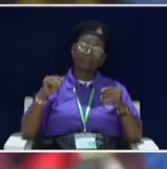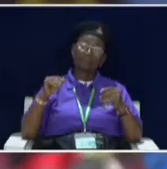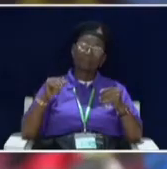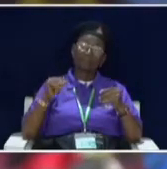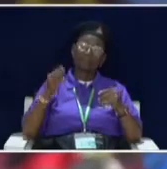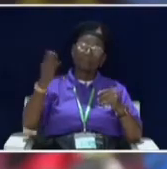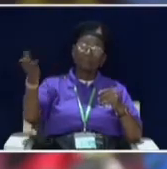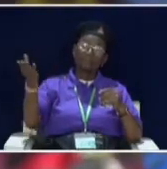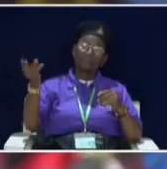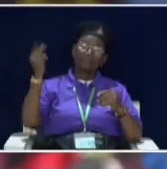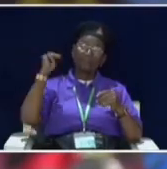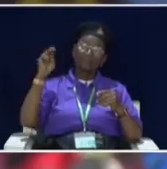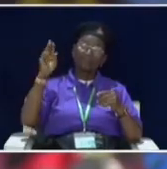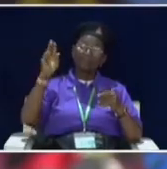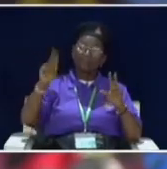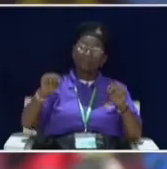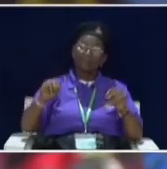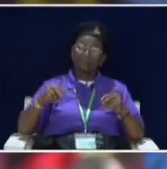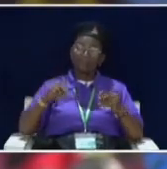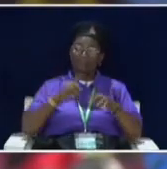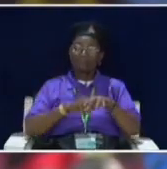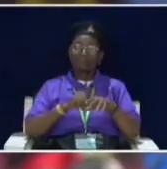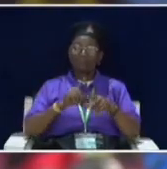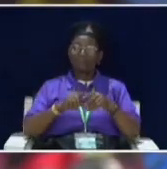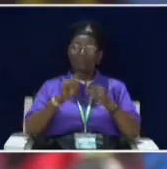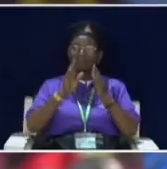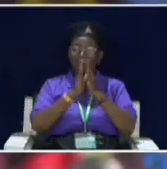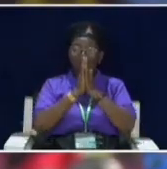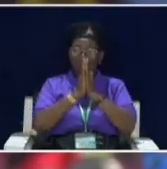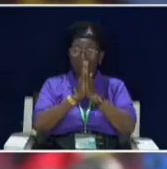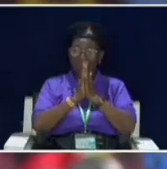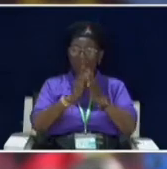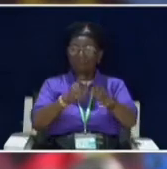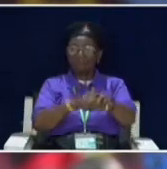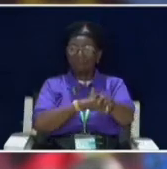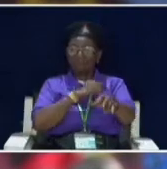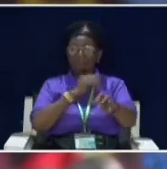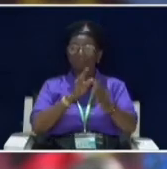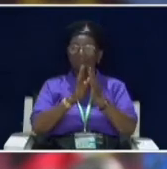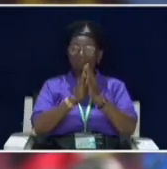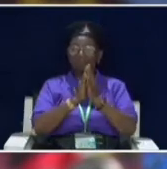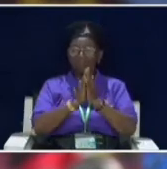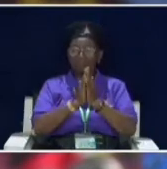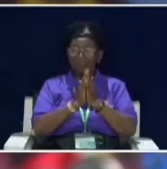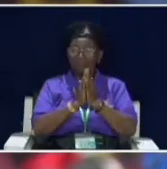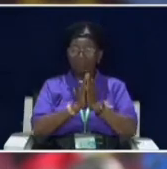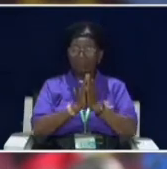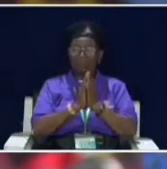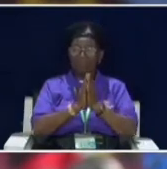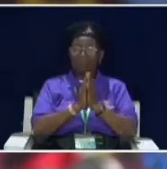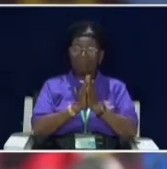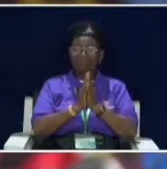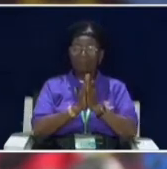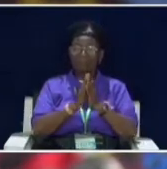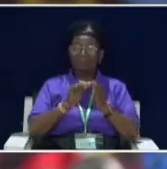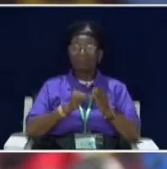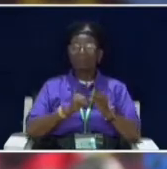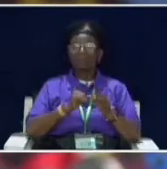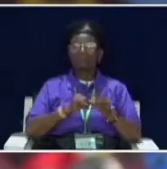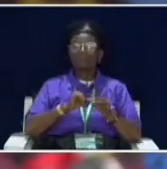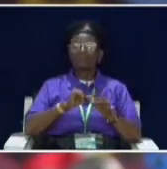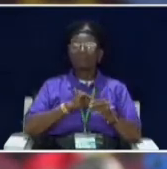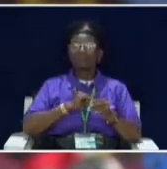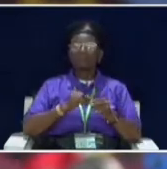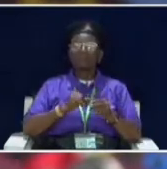to pray a long prayer. Ko si akoko lati gbadura to gun repete. There was only time to shout a